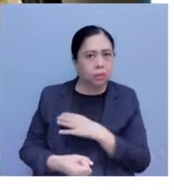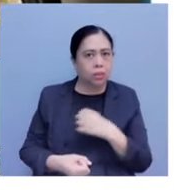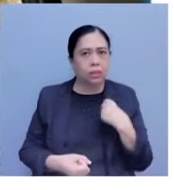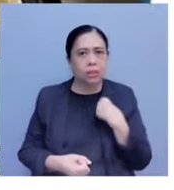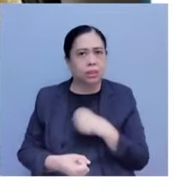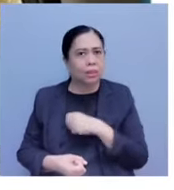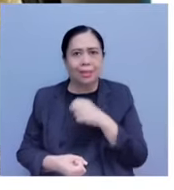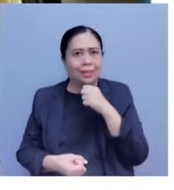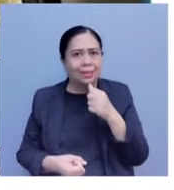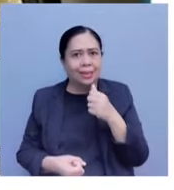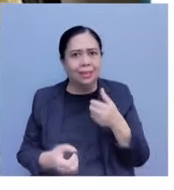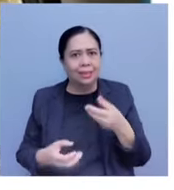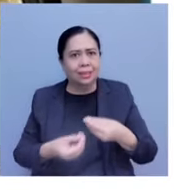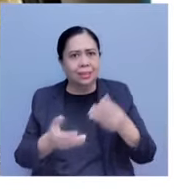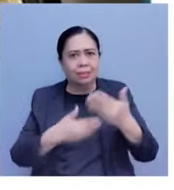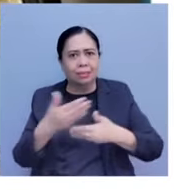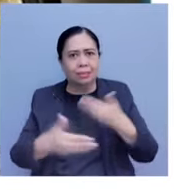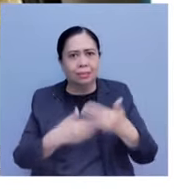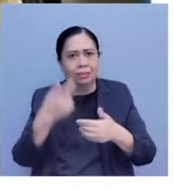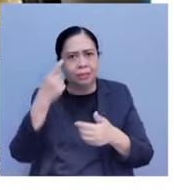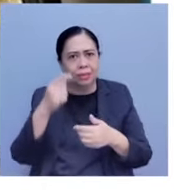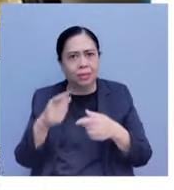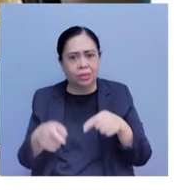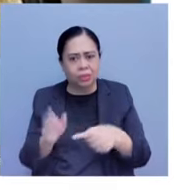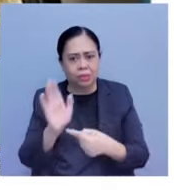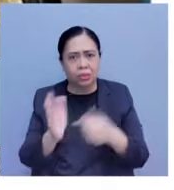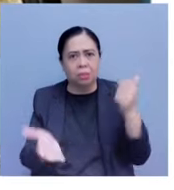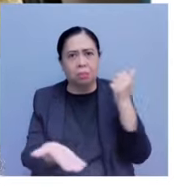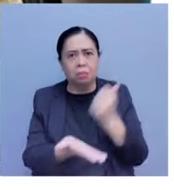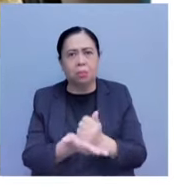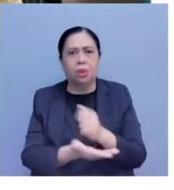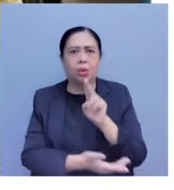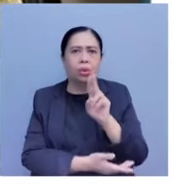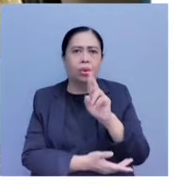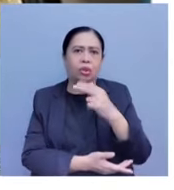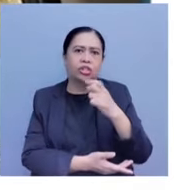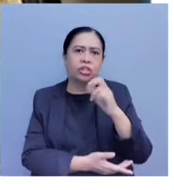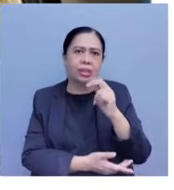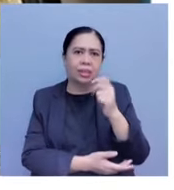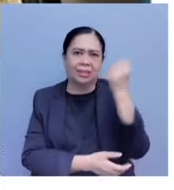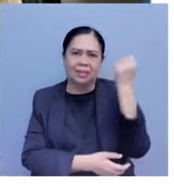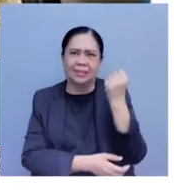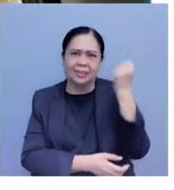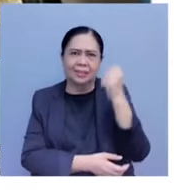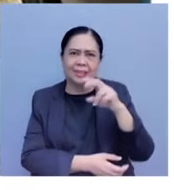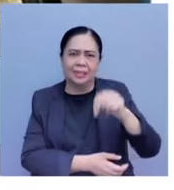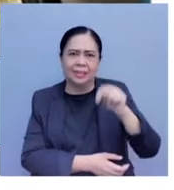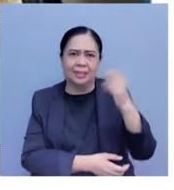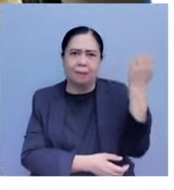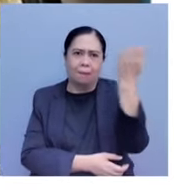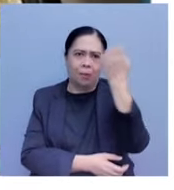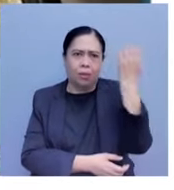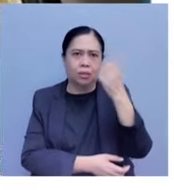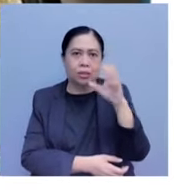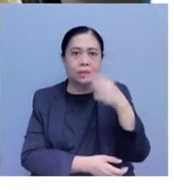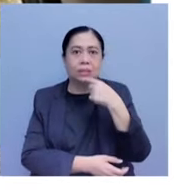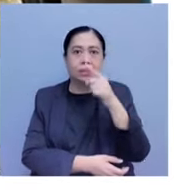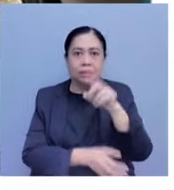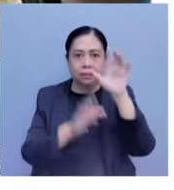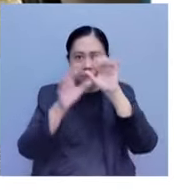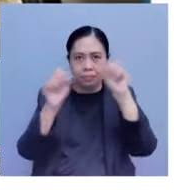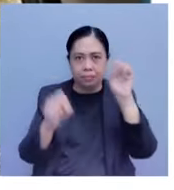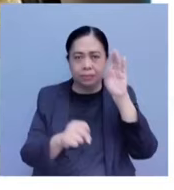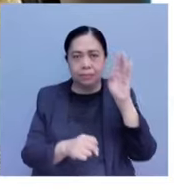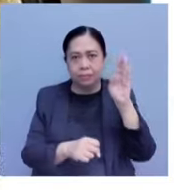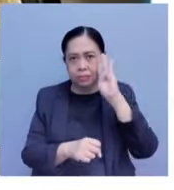not undergo that process because the bill was certified urgent, certification of emergency by President Marcos. Mm. Was